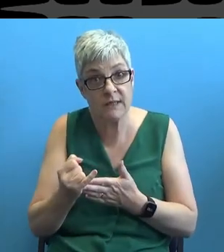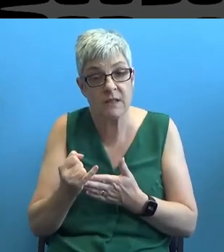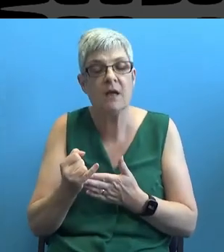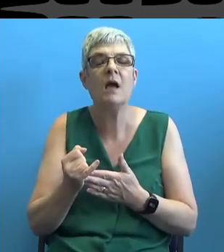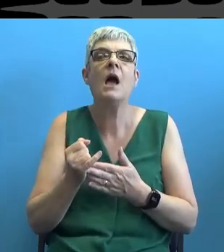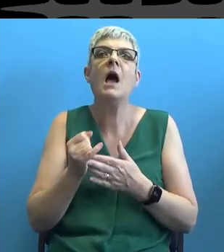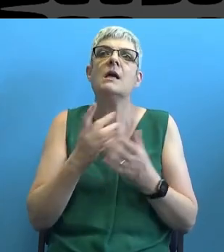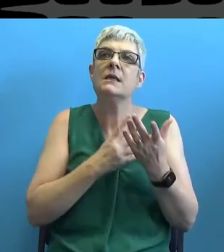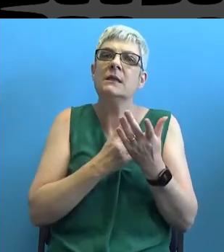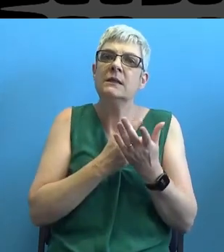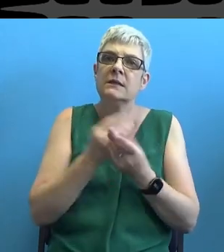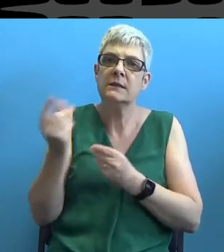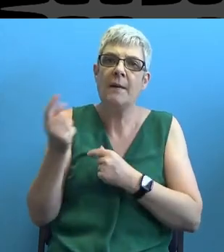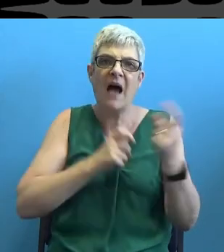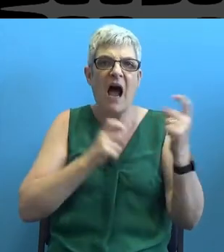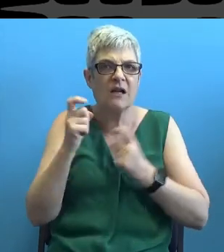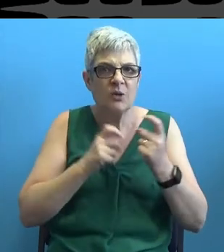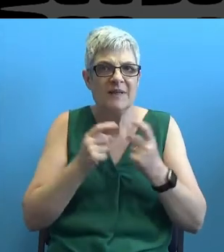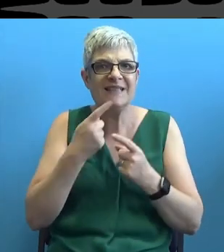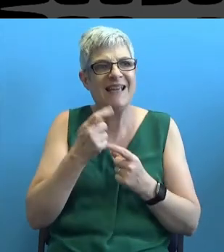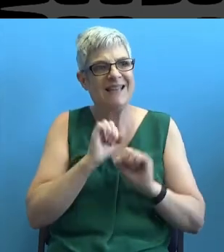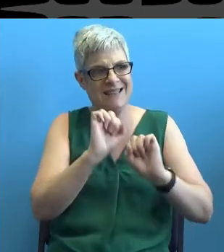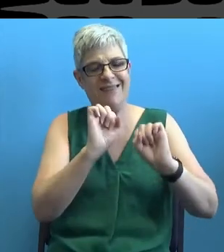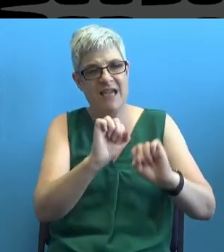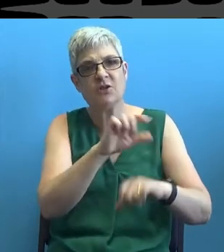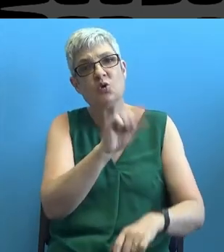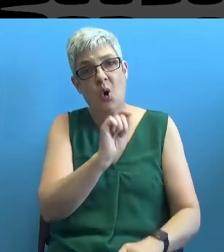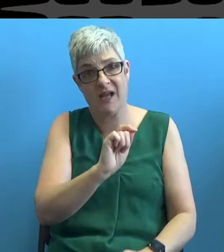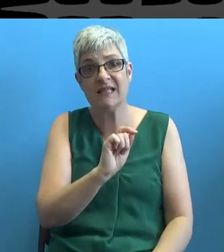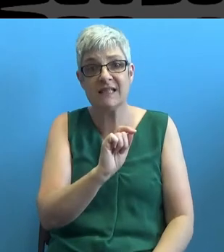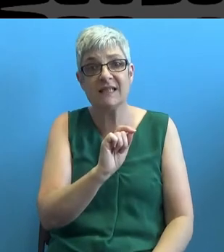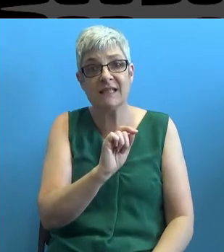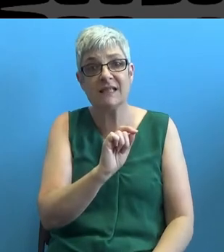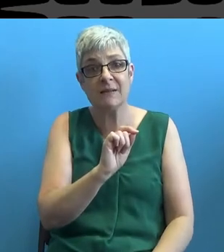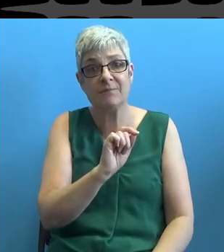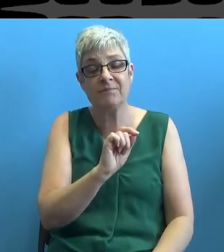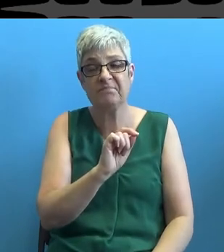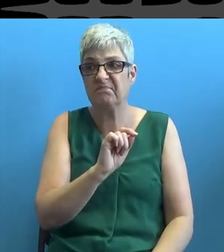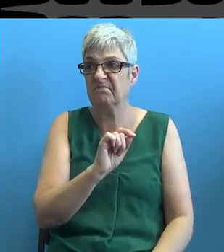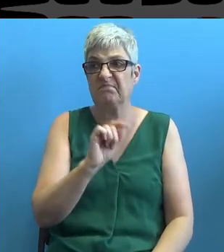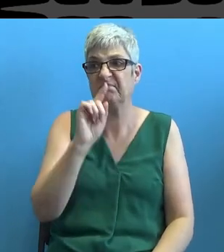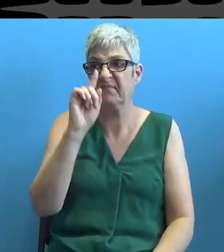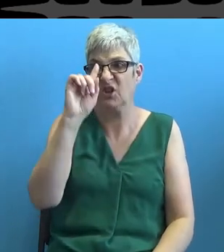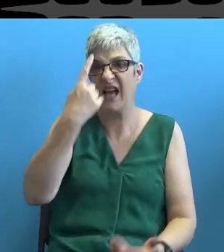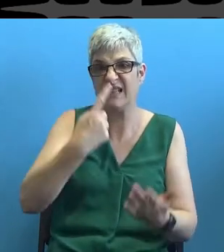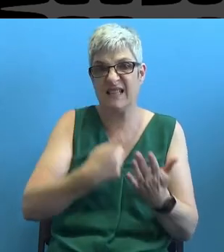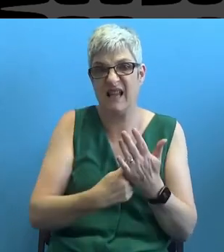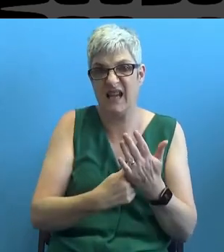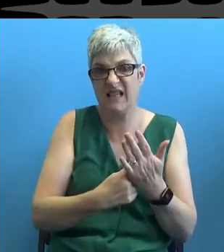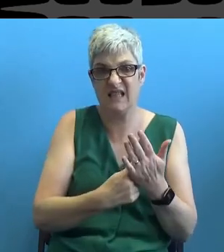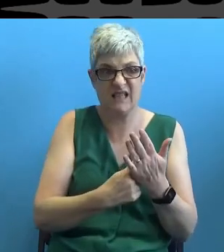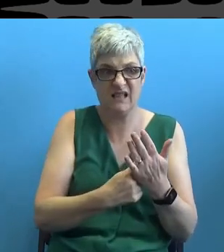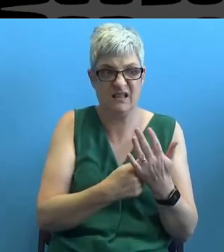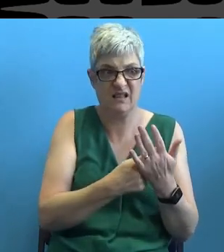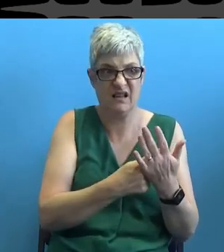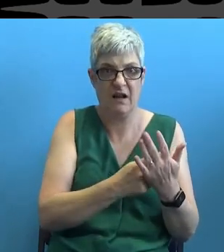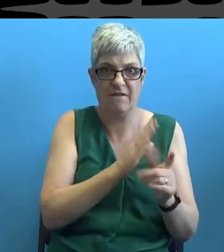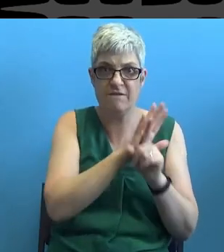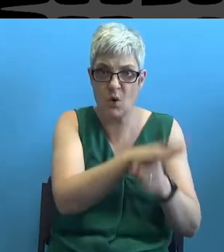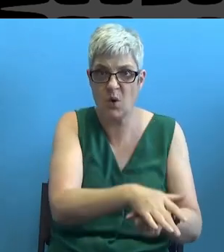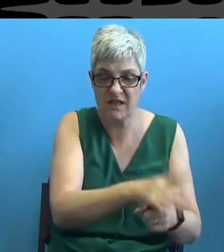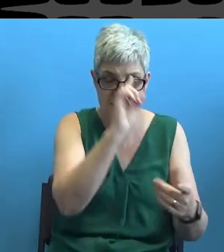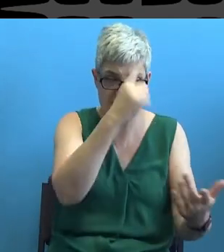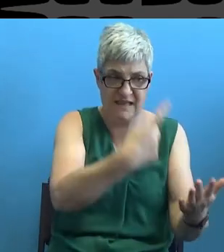of the arguments have come up with that, well, it's their choice line. You can't decide for someone else, it's their choice.